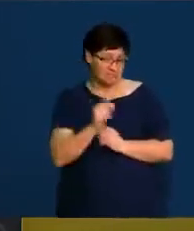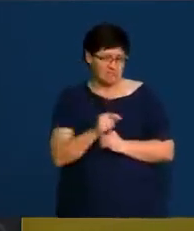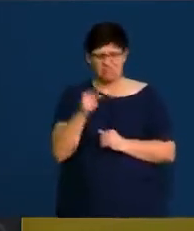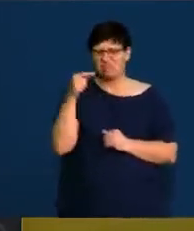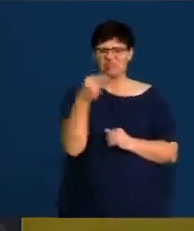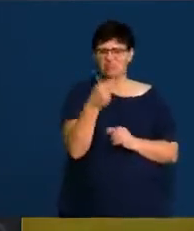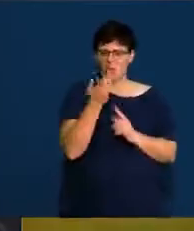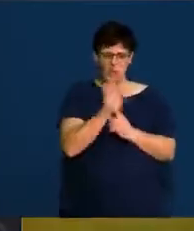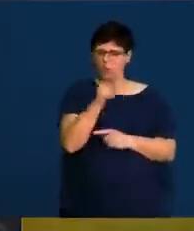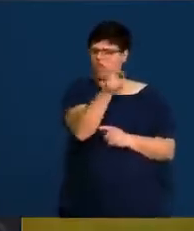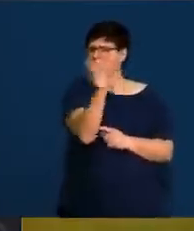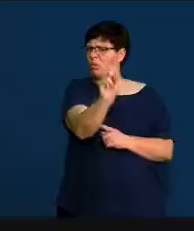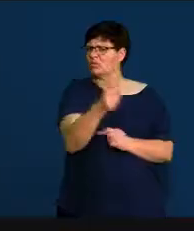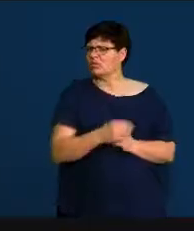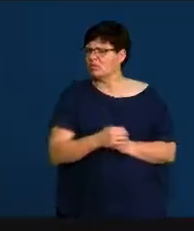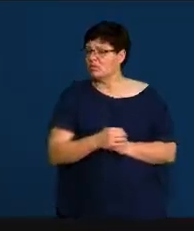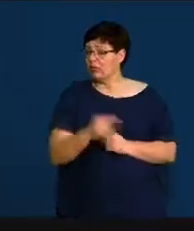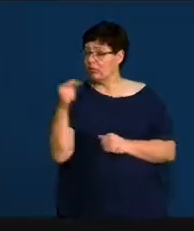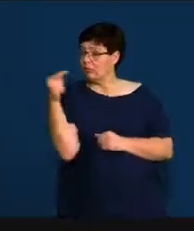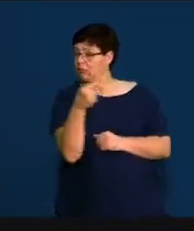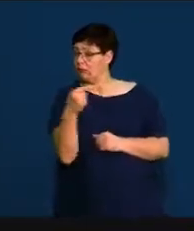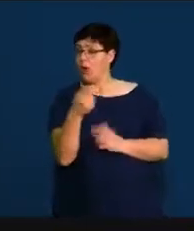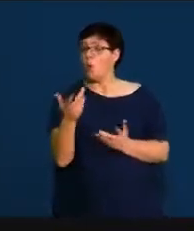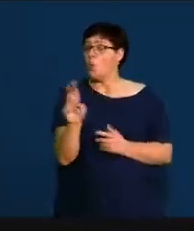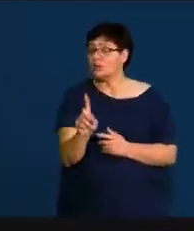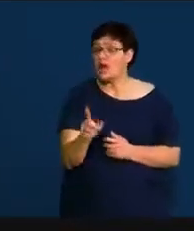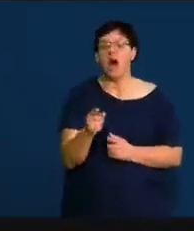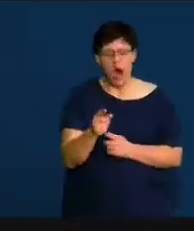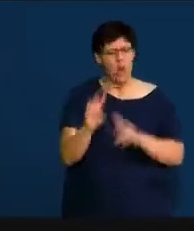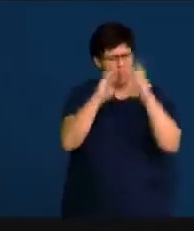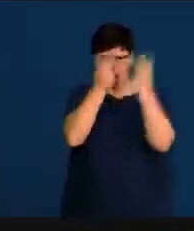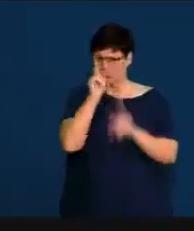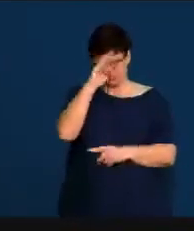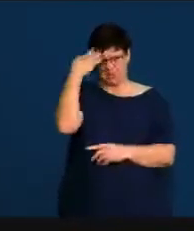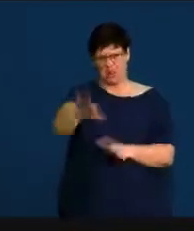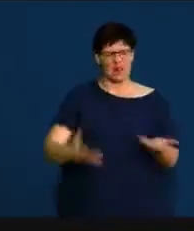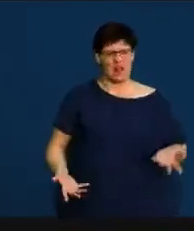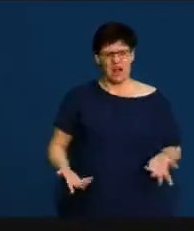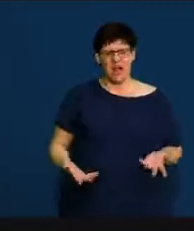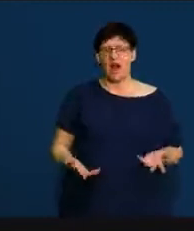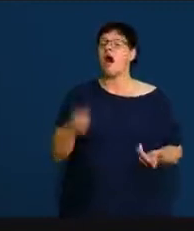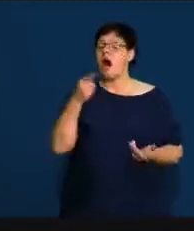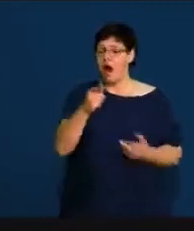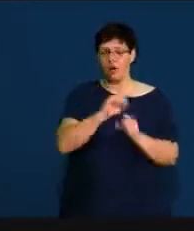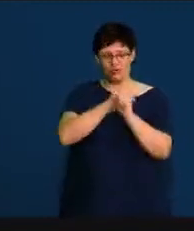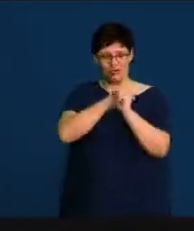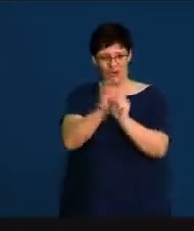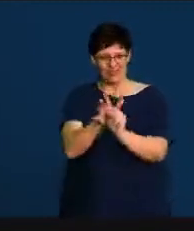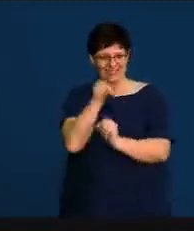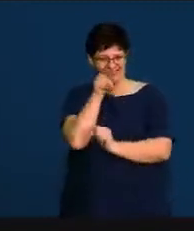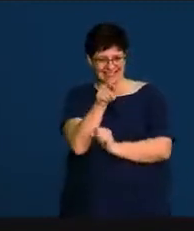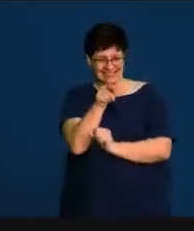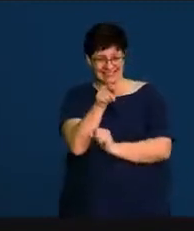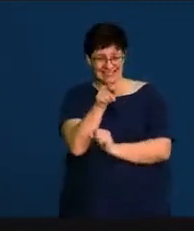symbol that we're looking at? This particular symbol is seen throughout the world. Yes, it's the COVID-19